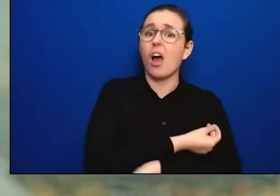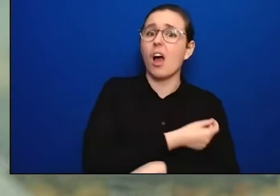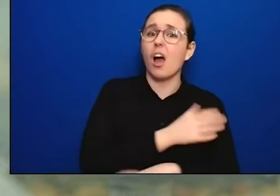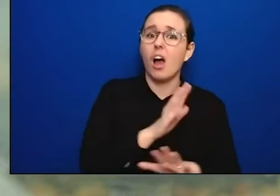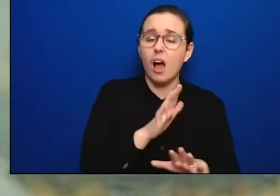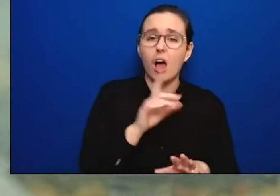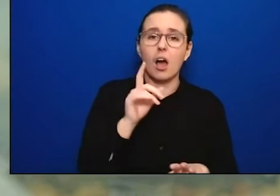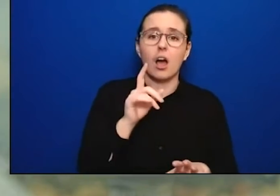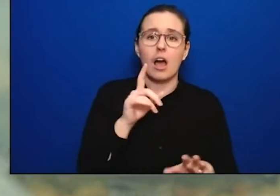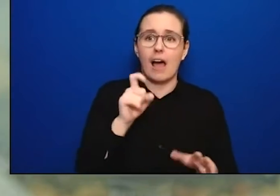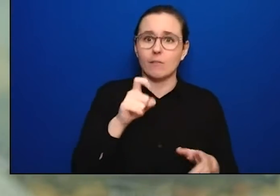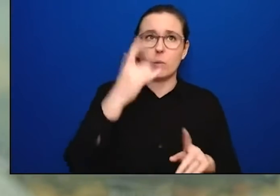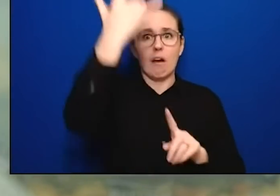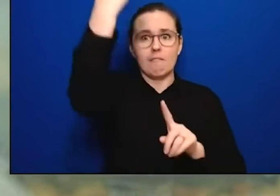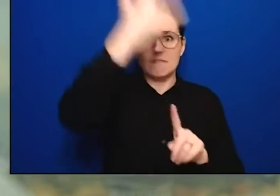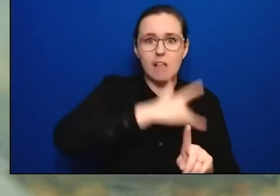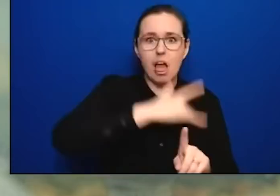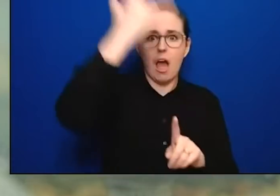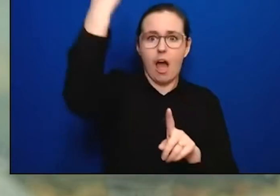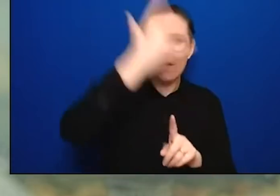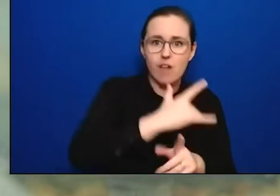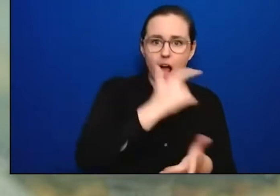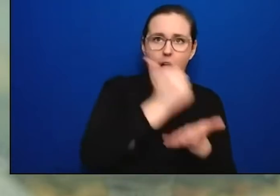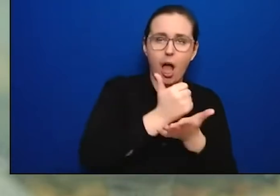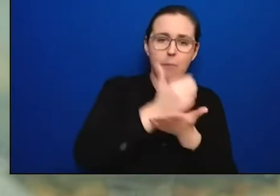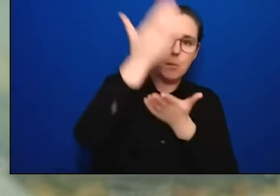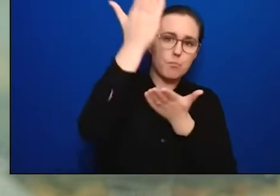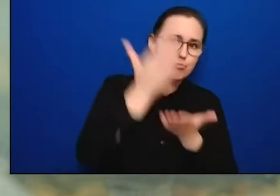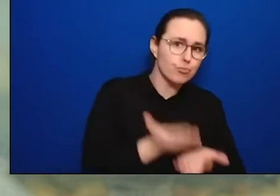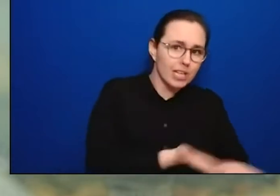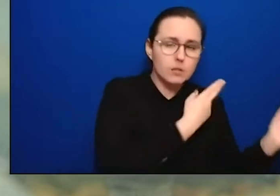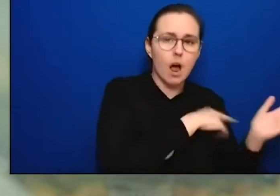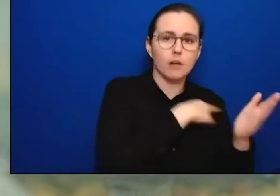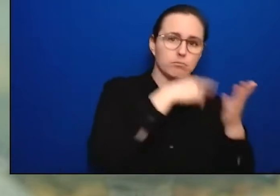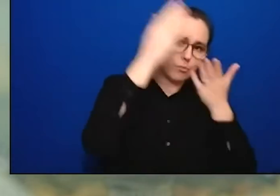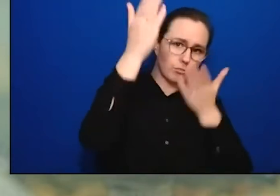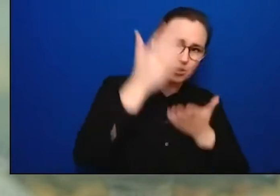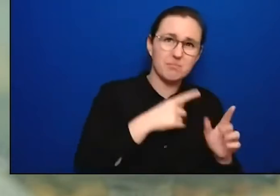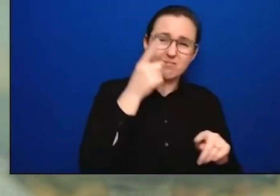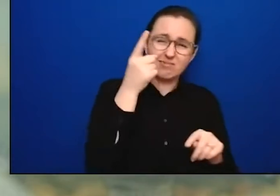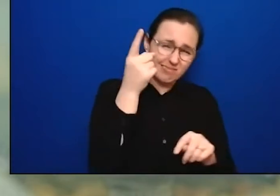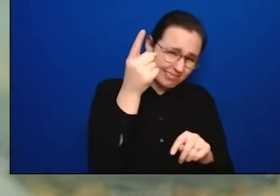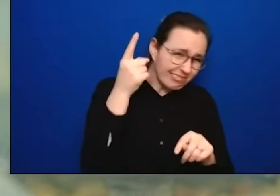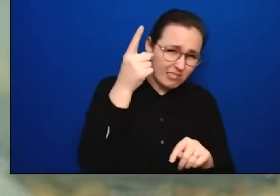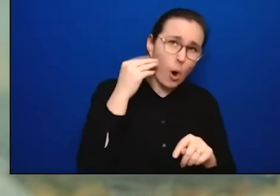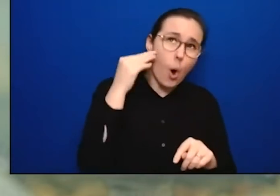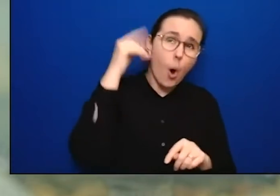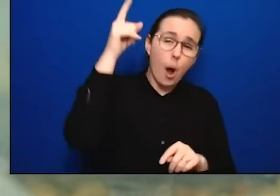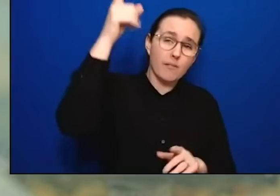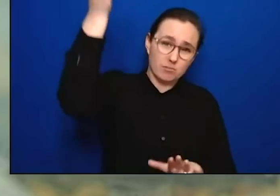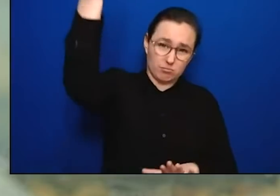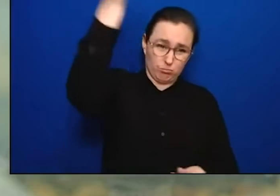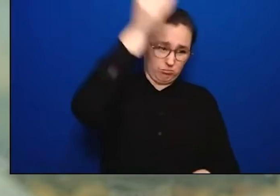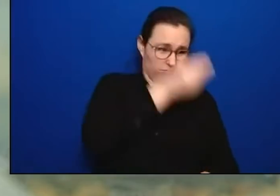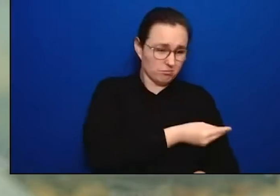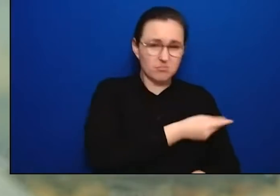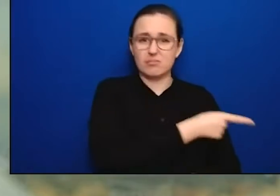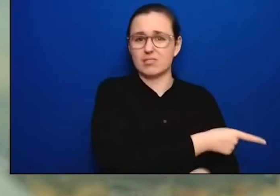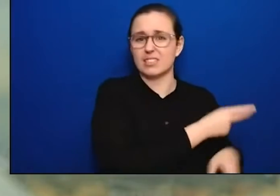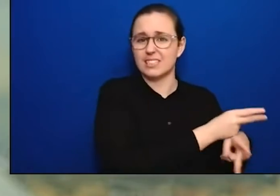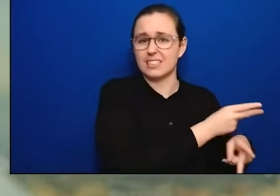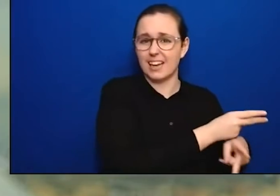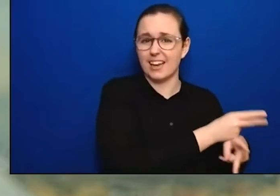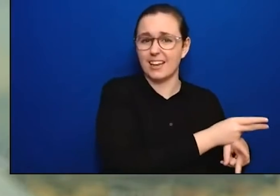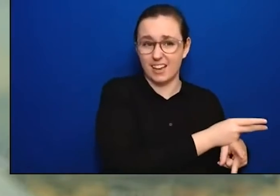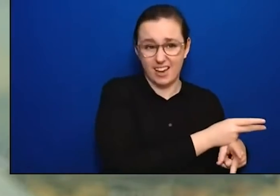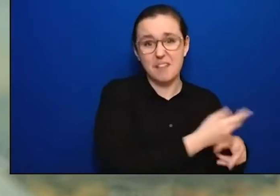Delta variant for months and months and months on unvaccinated people, how they had to be flown, in many cases, hundreds and hundreds of miles from